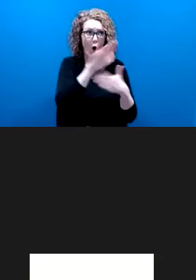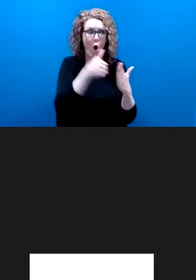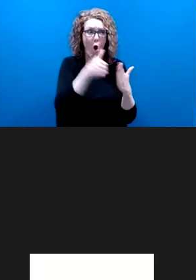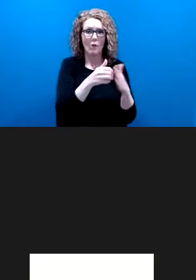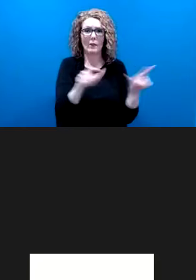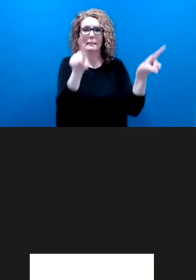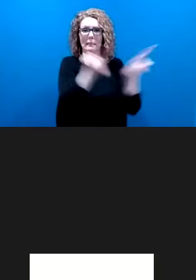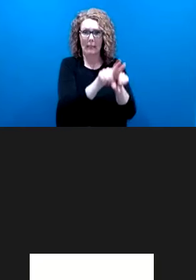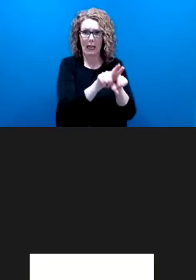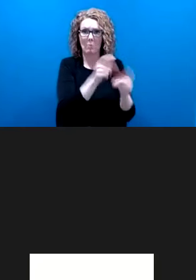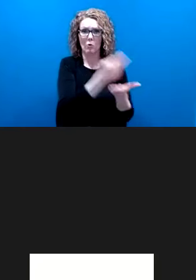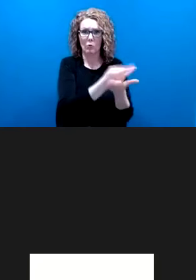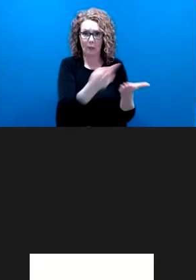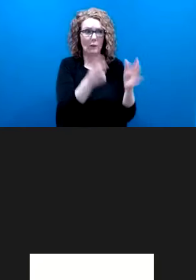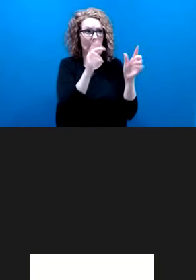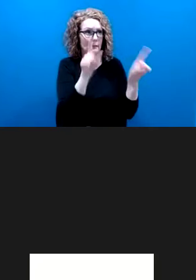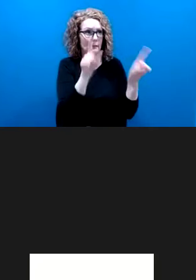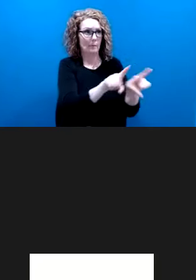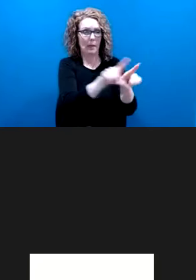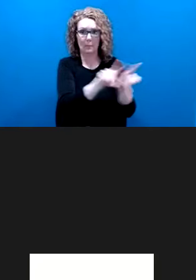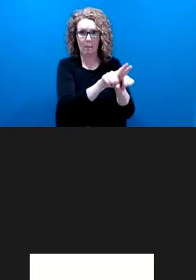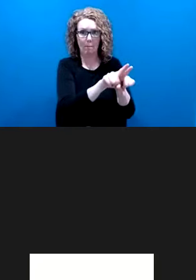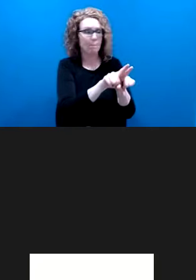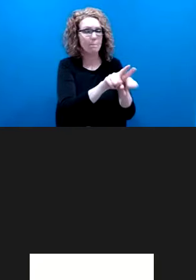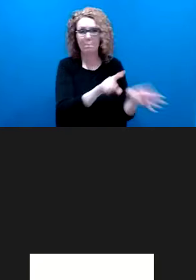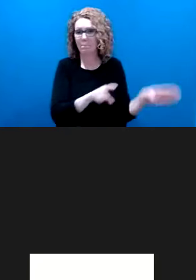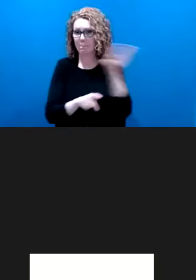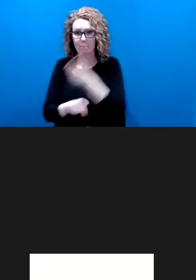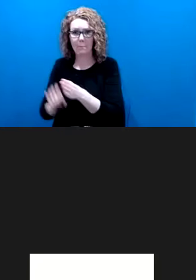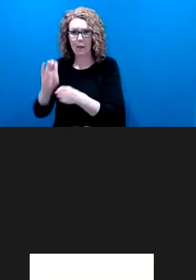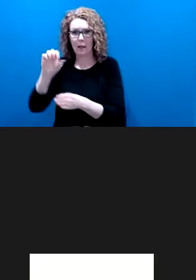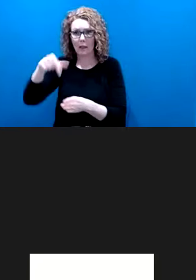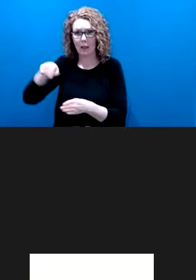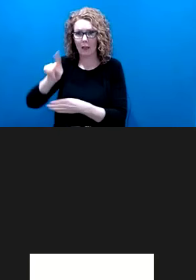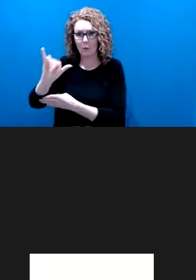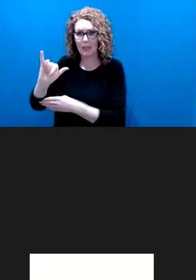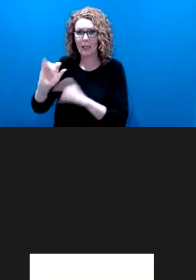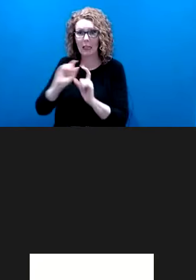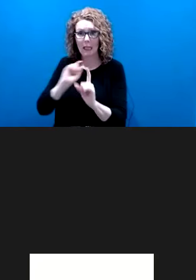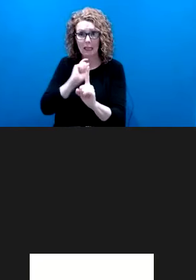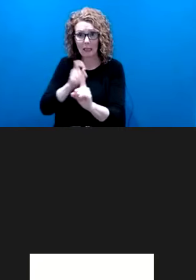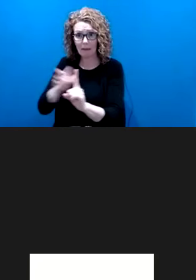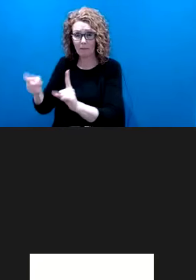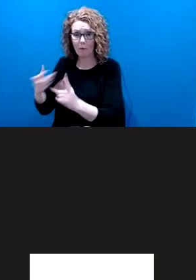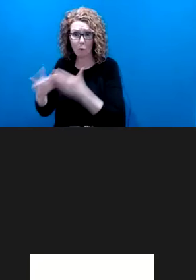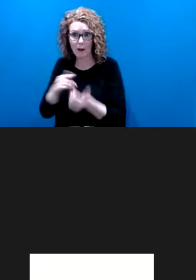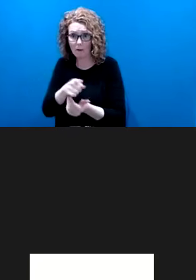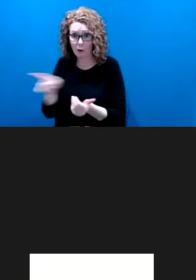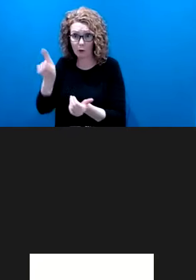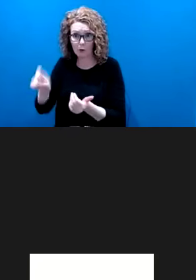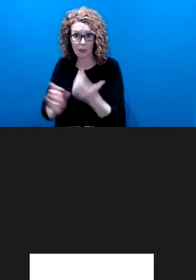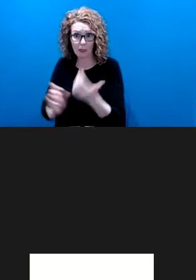the resources they need so that they have the same opportunities as everyone else. So we know that